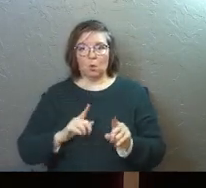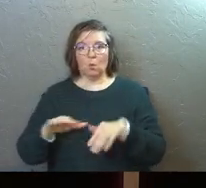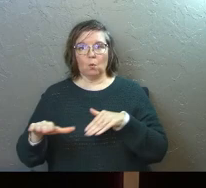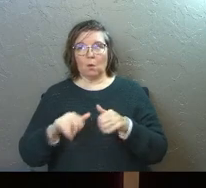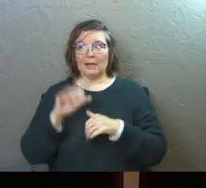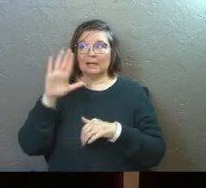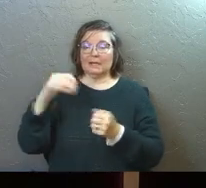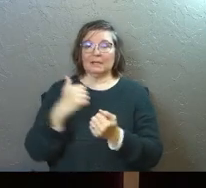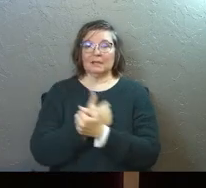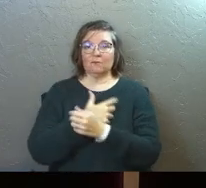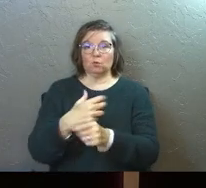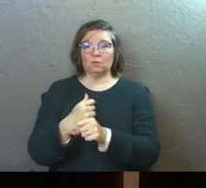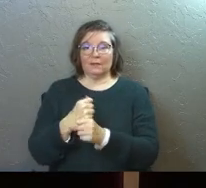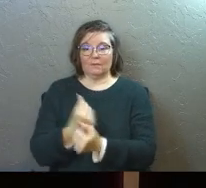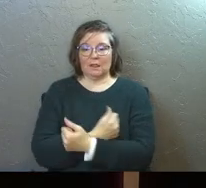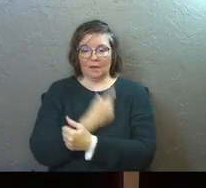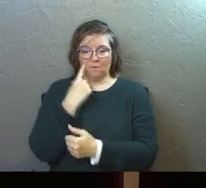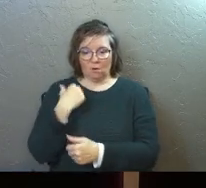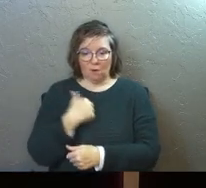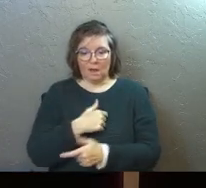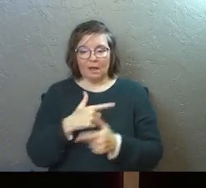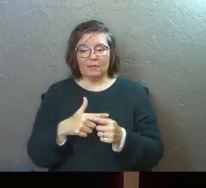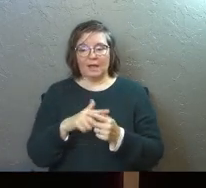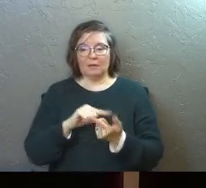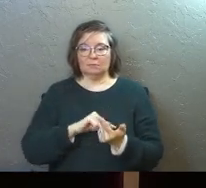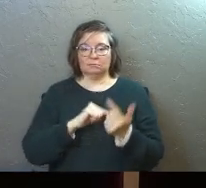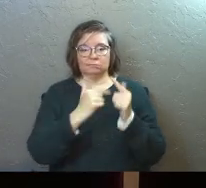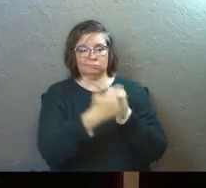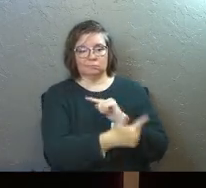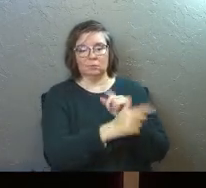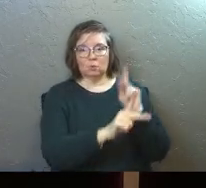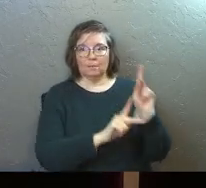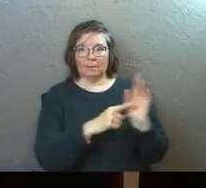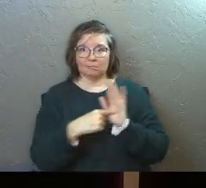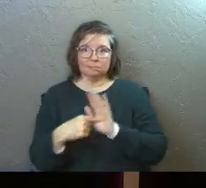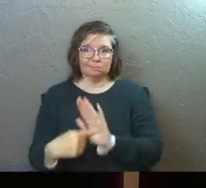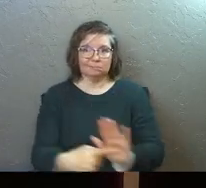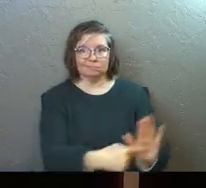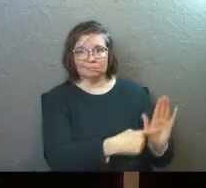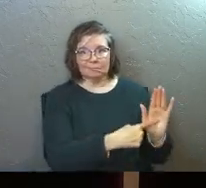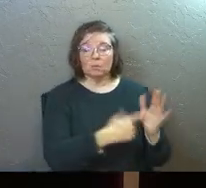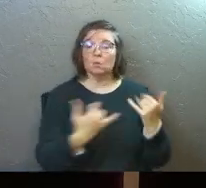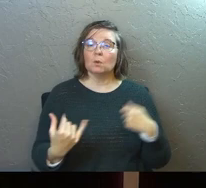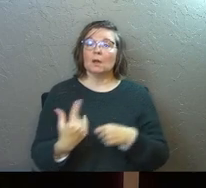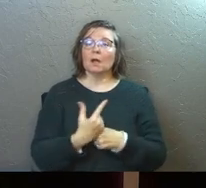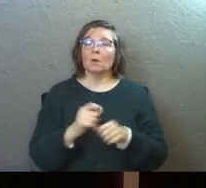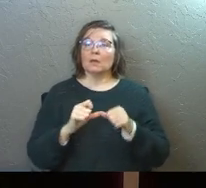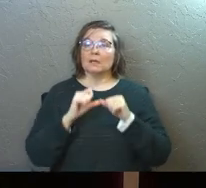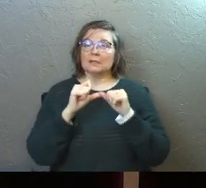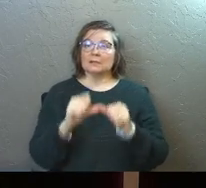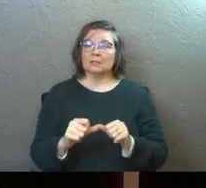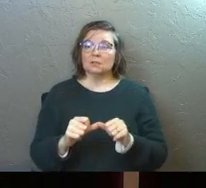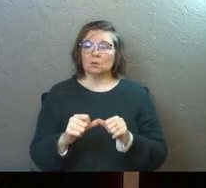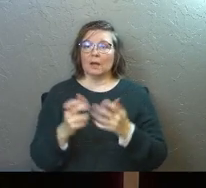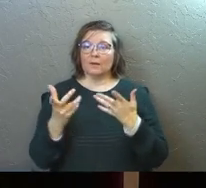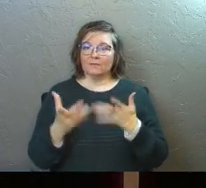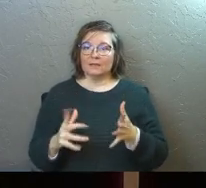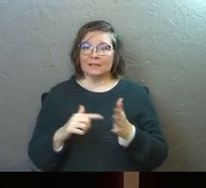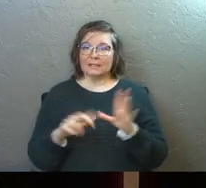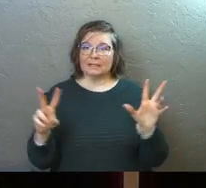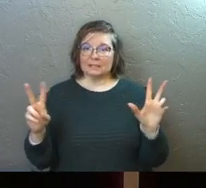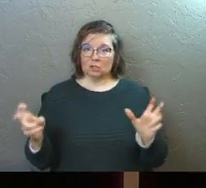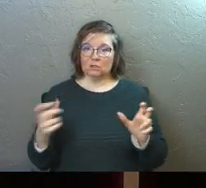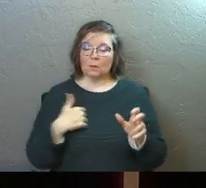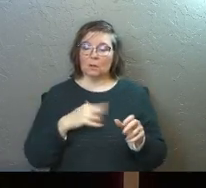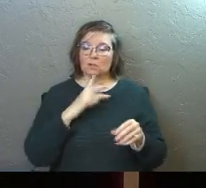walk in his love, to receive his love for us, and then to reciprocate that to those around us. Amen. And so today I want to continue this. And like I said, finish up this